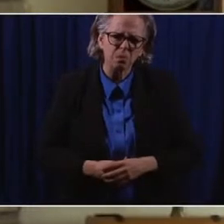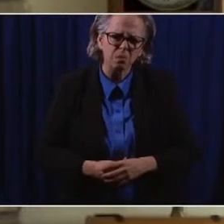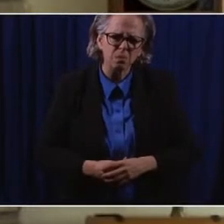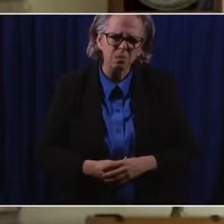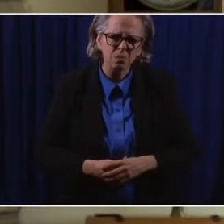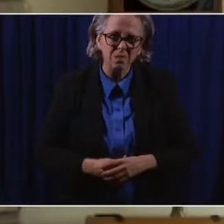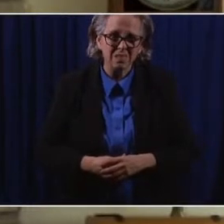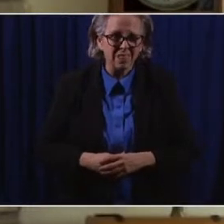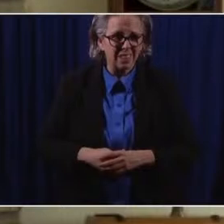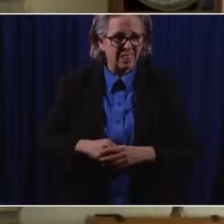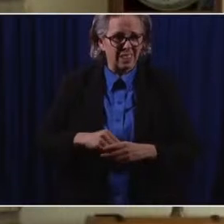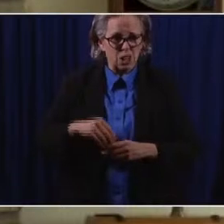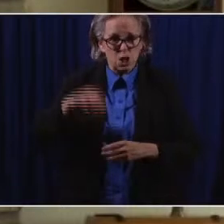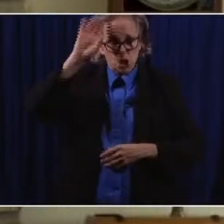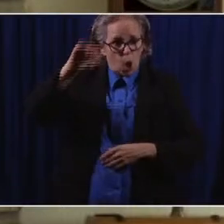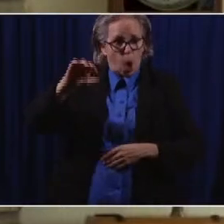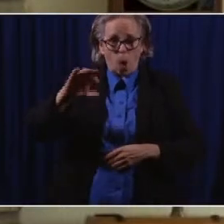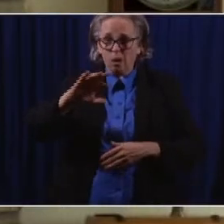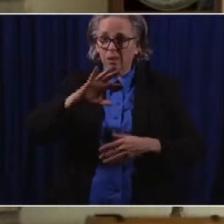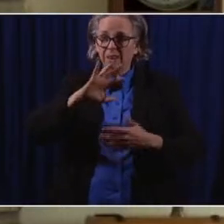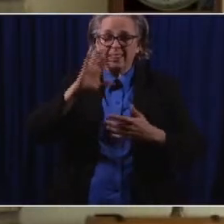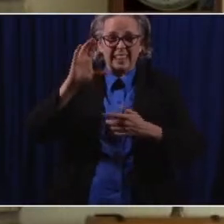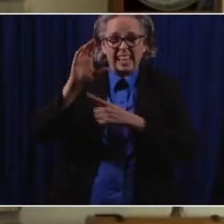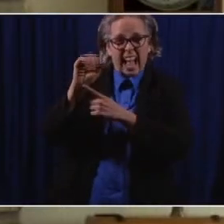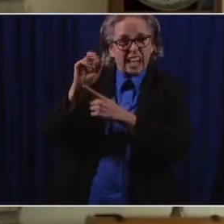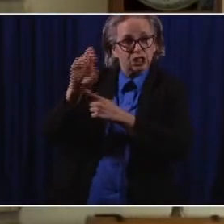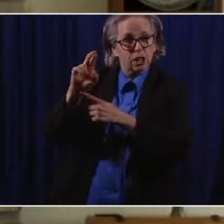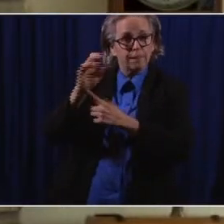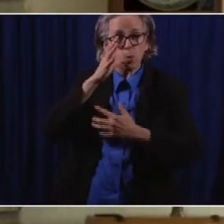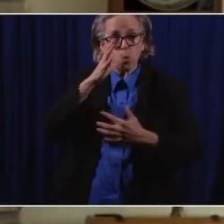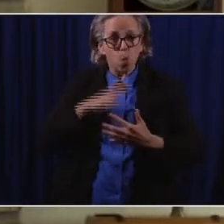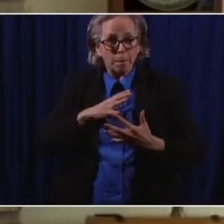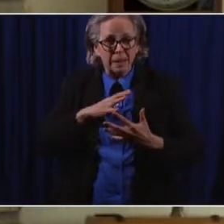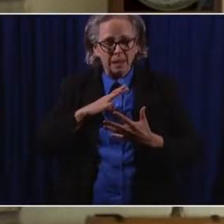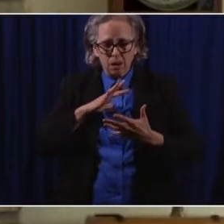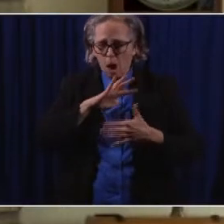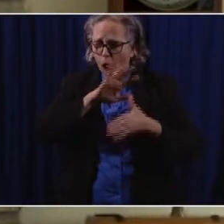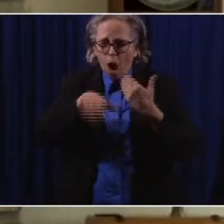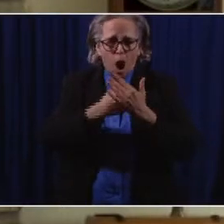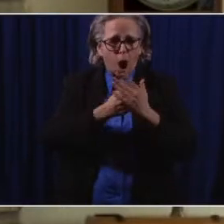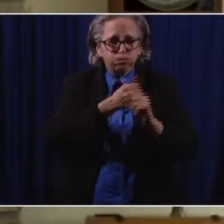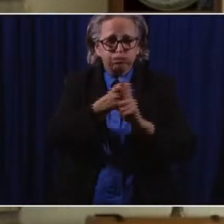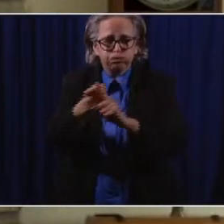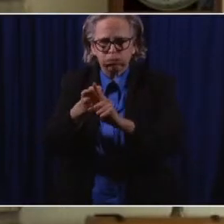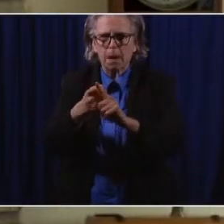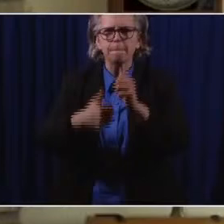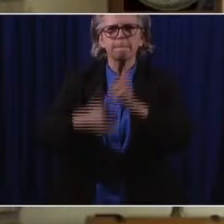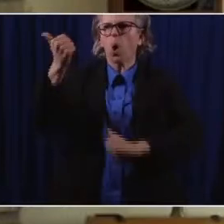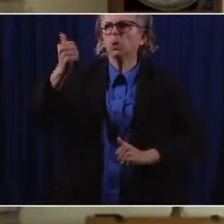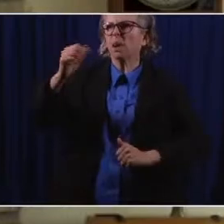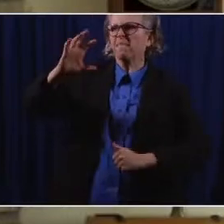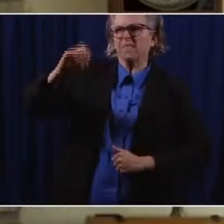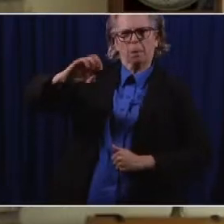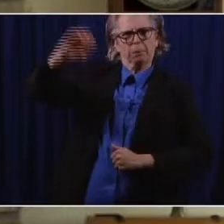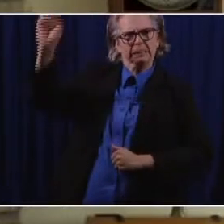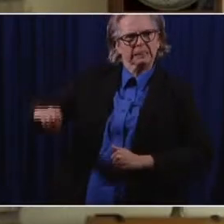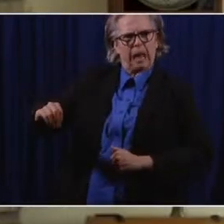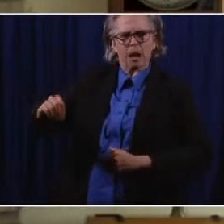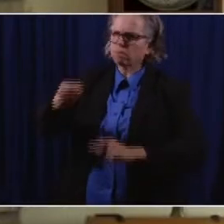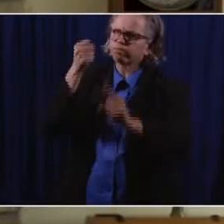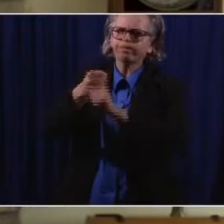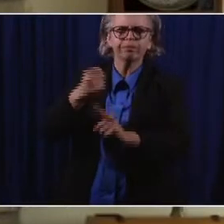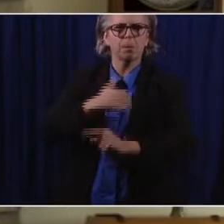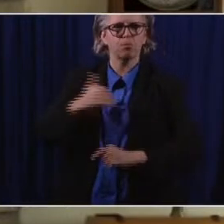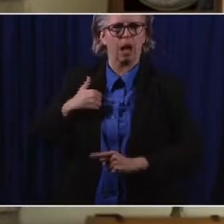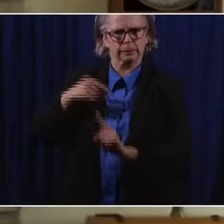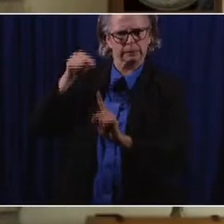in women. There is good news. In Ohio, the female breast cancer mortality rate has